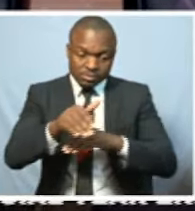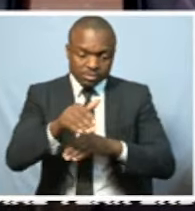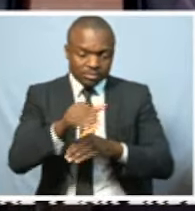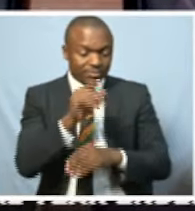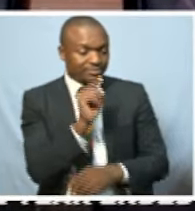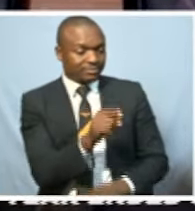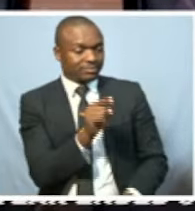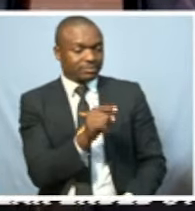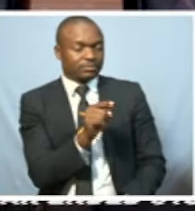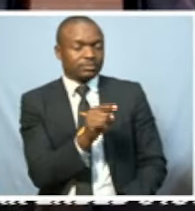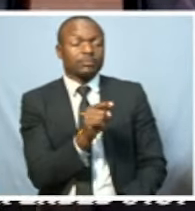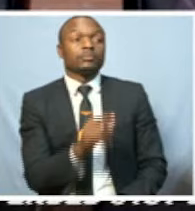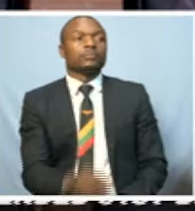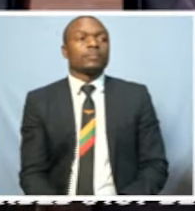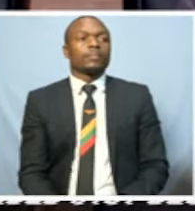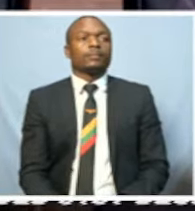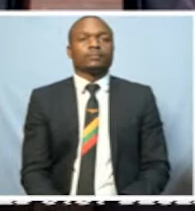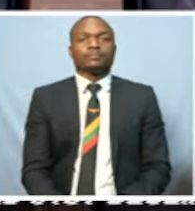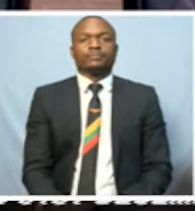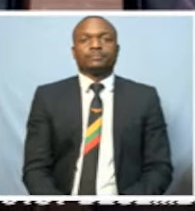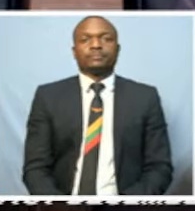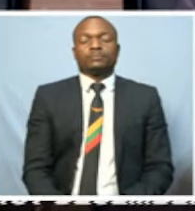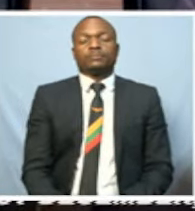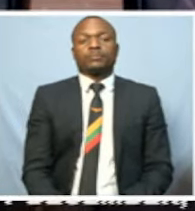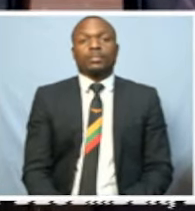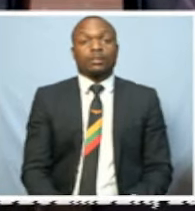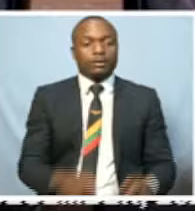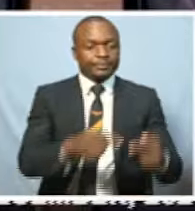particular year, and we